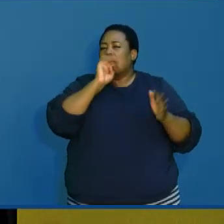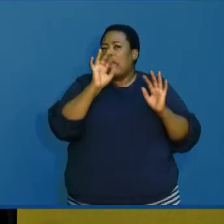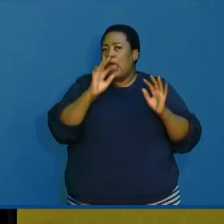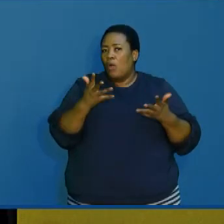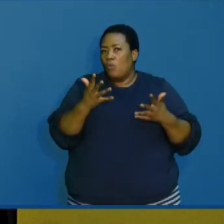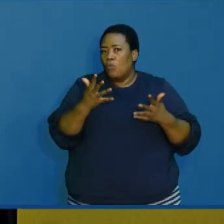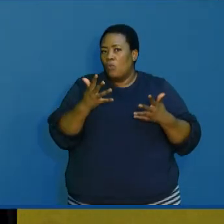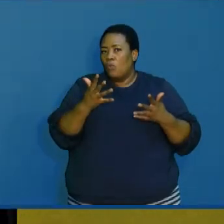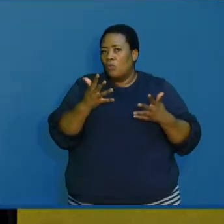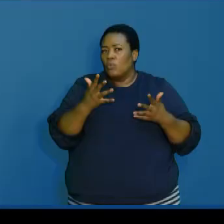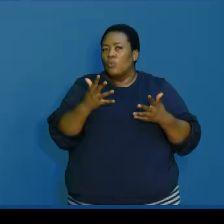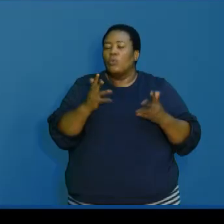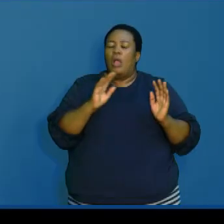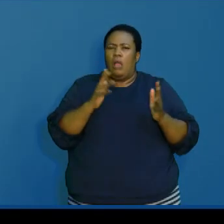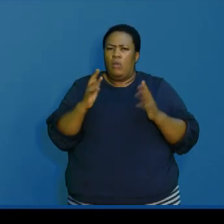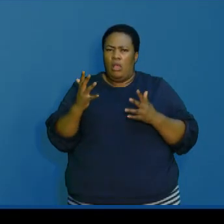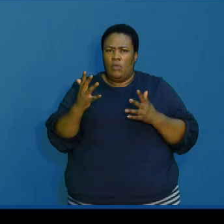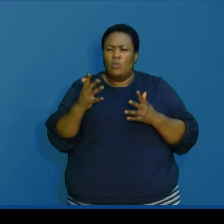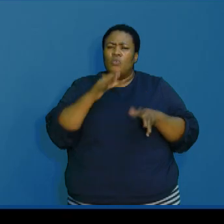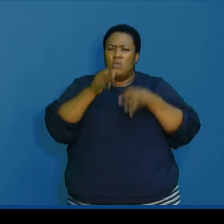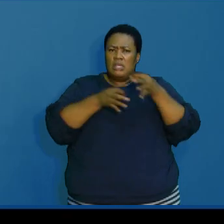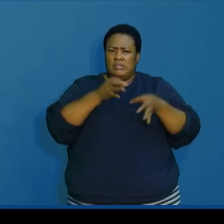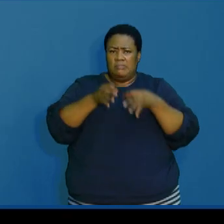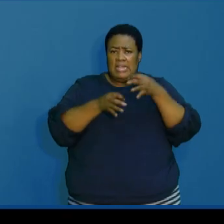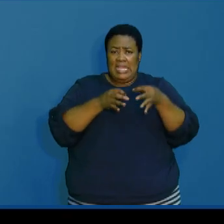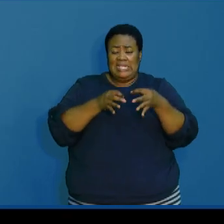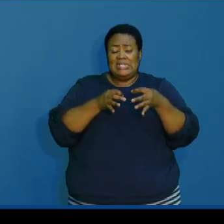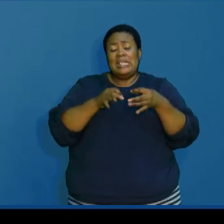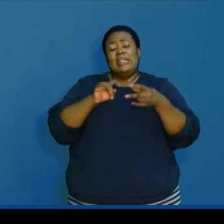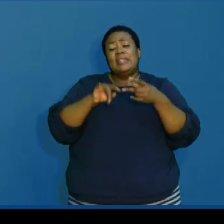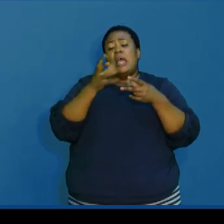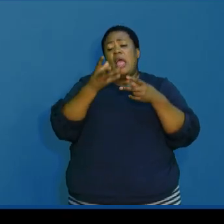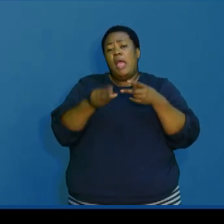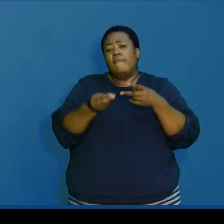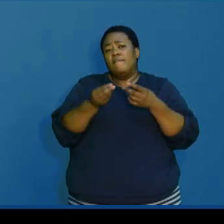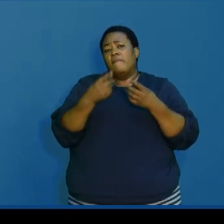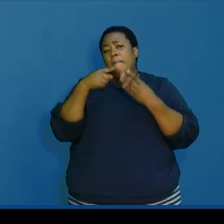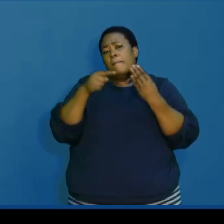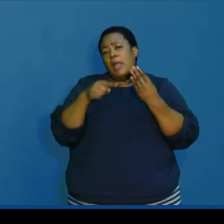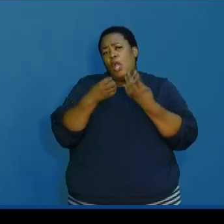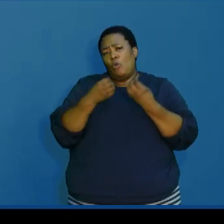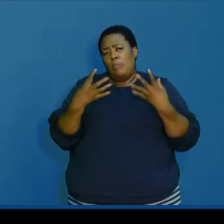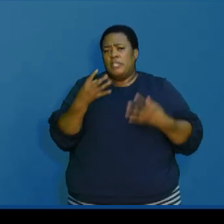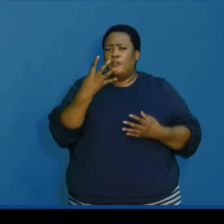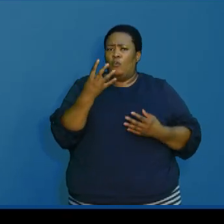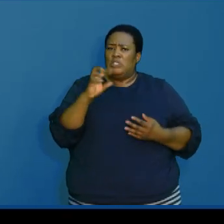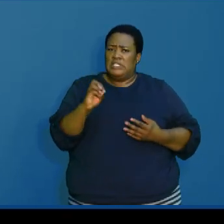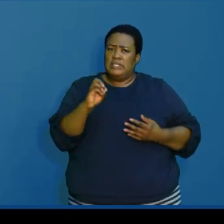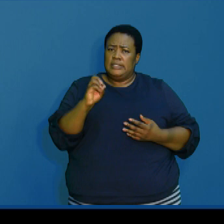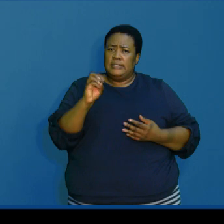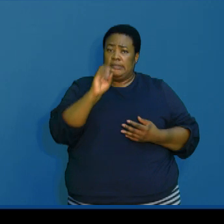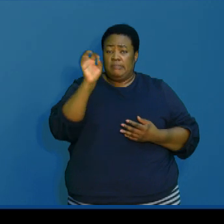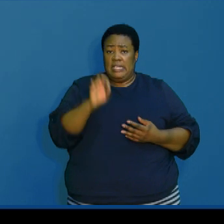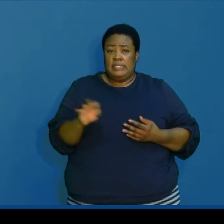literal and reorganization questions, they carry 40% of your mark allocation or mark weighting